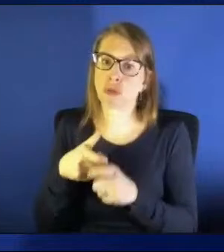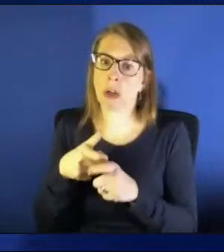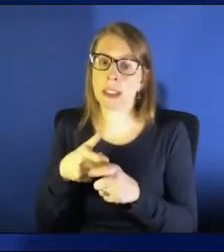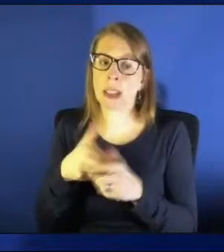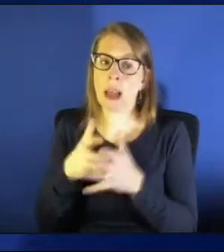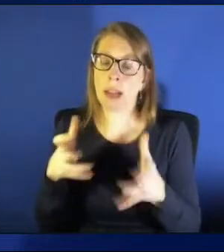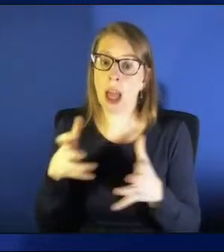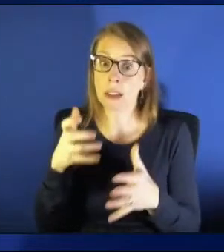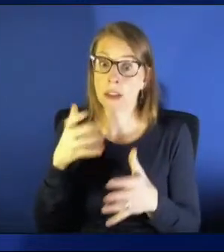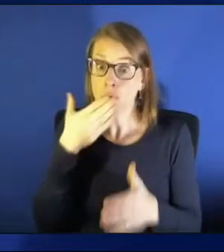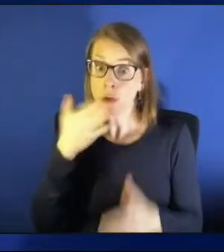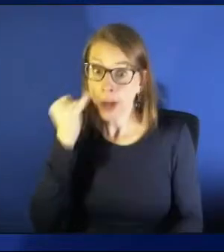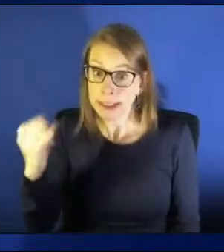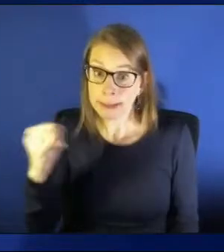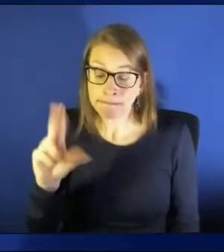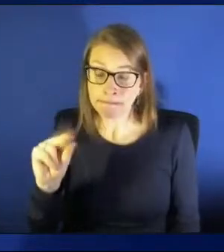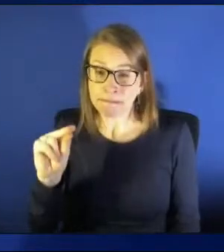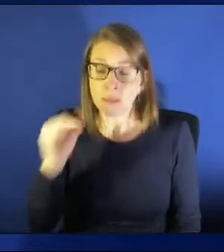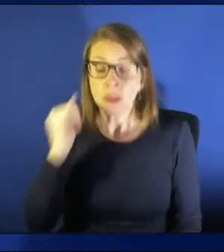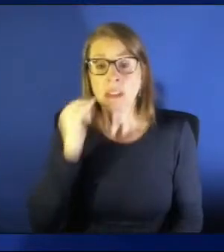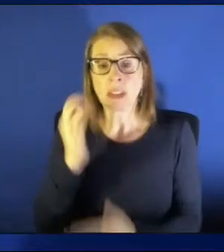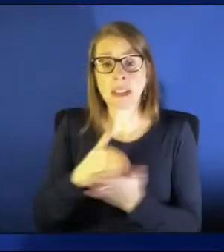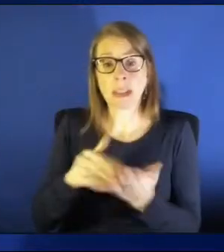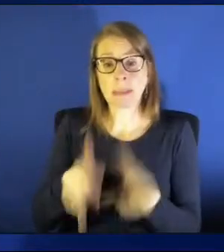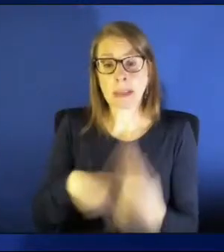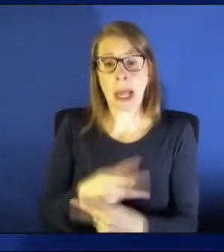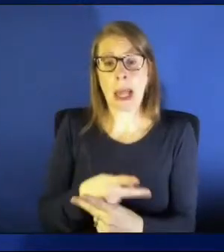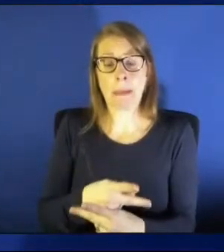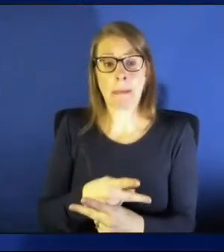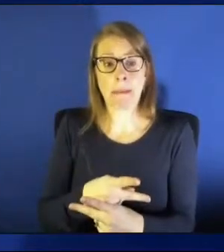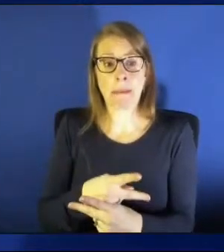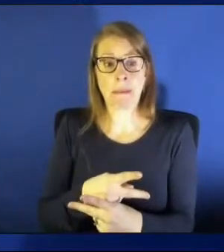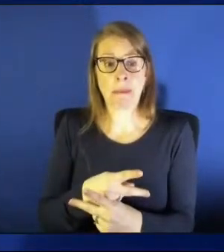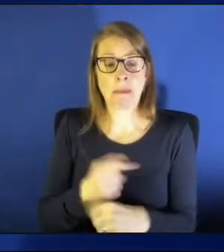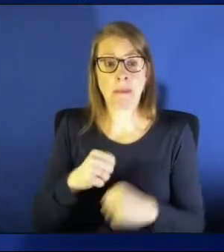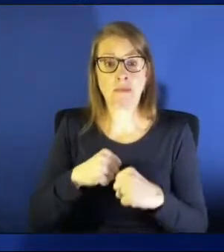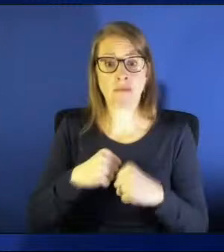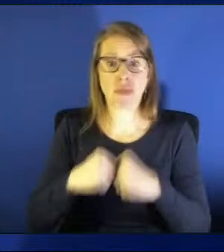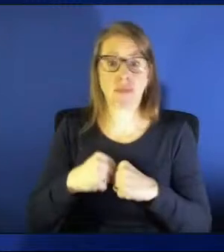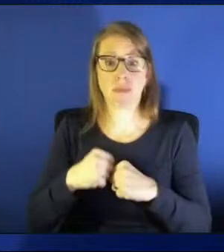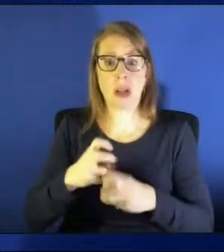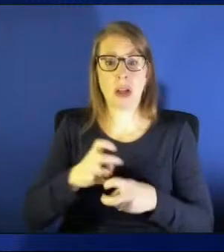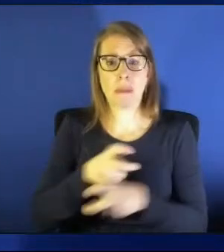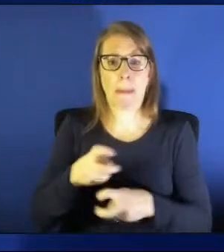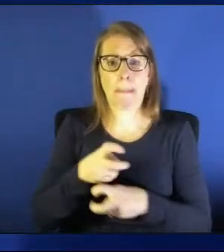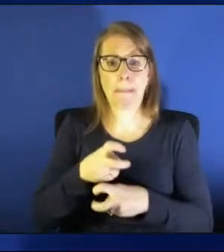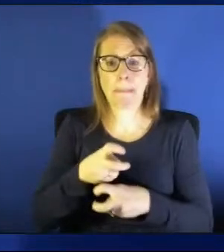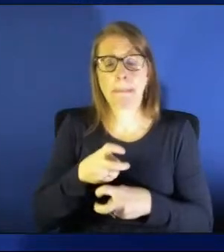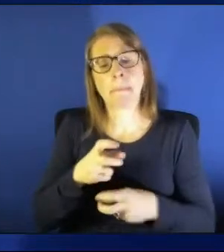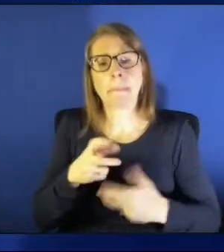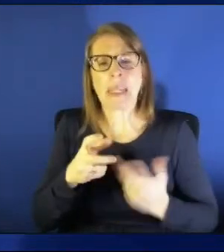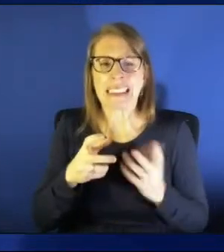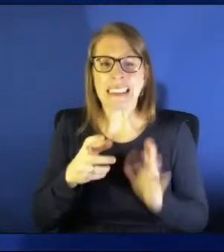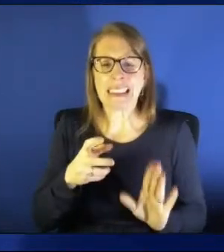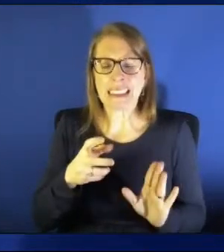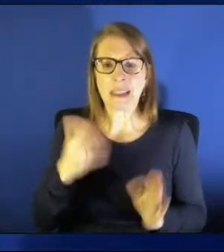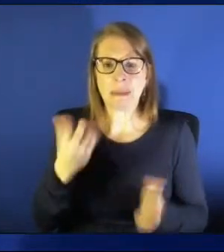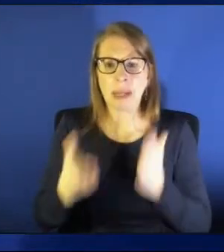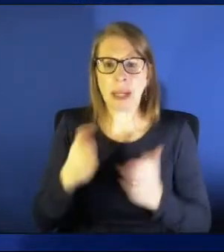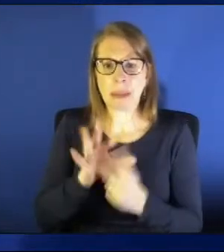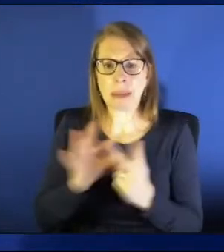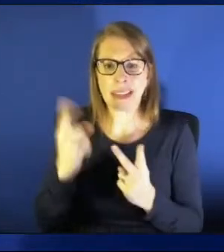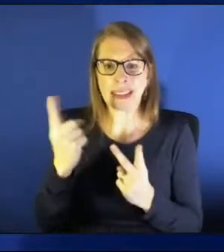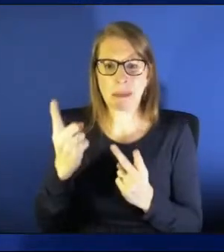idea. I think if you have some type of malalignment or other problems in your joints, maybe choose to do something more like walking